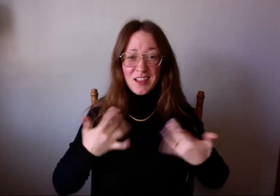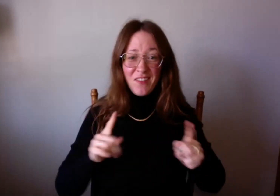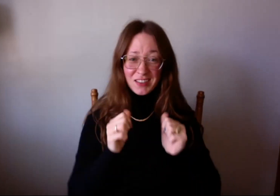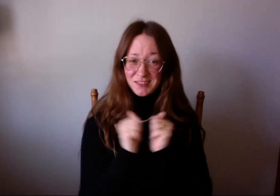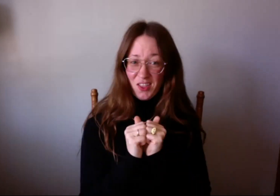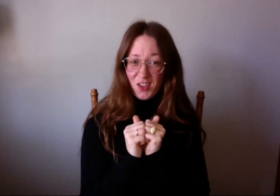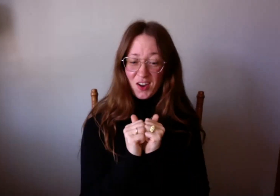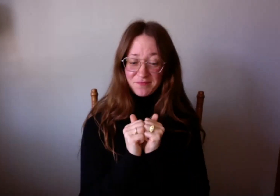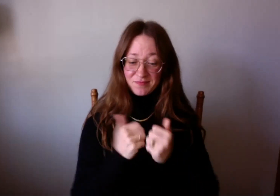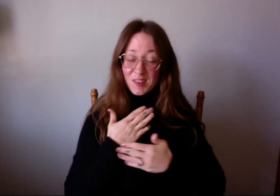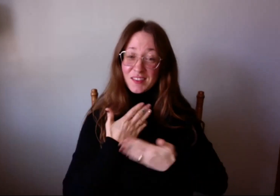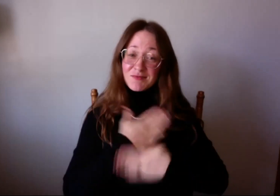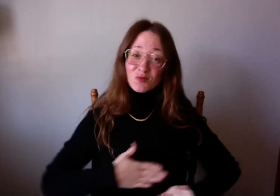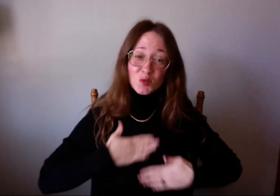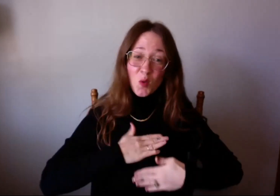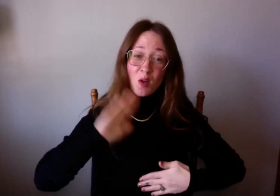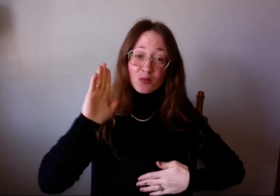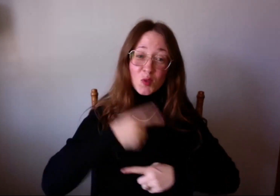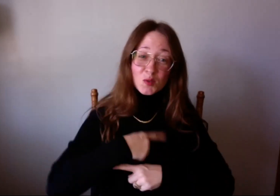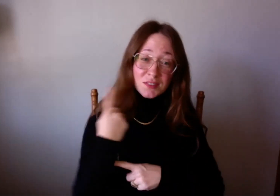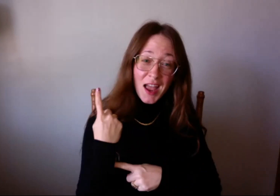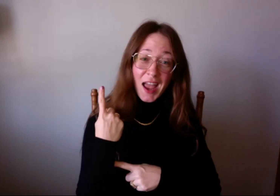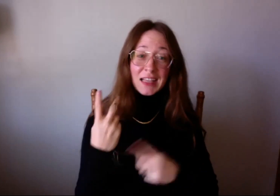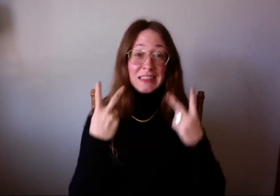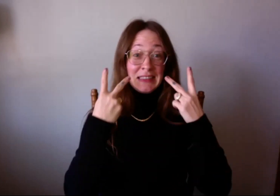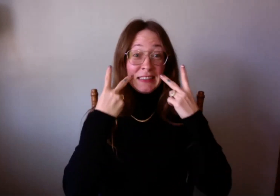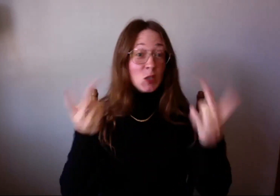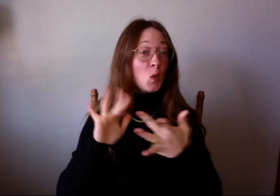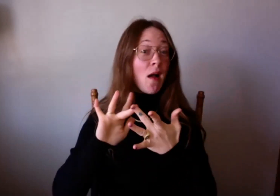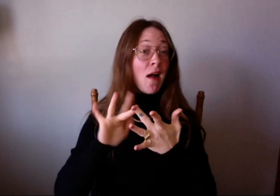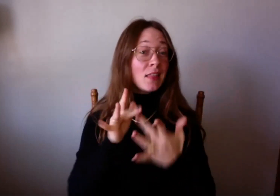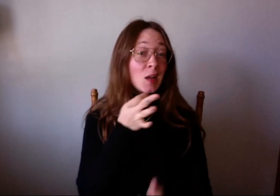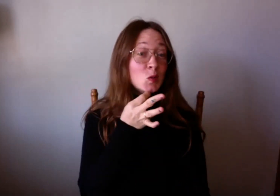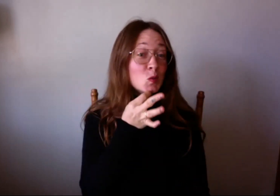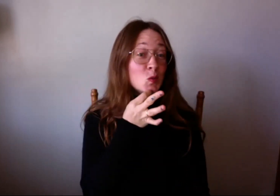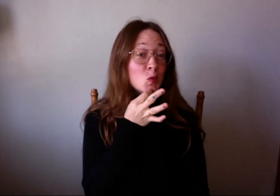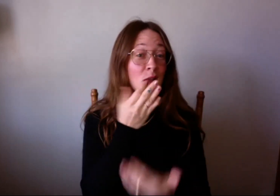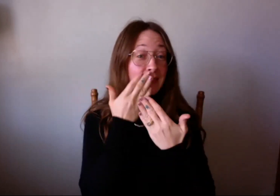Have a wonderful day, and we will see you online soon. Thank you.